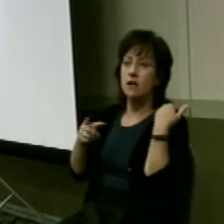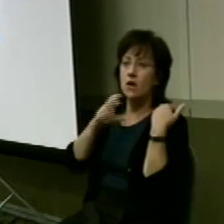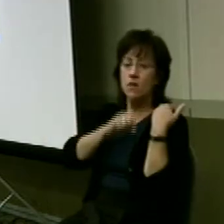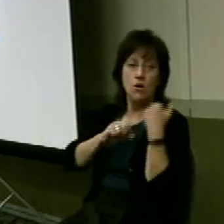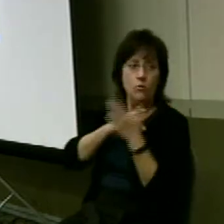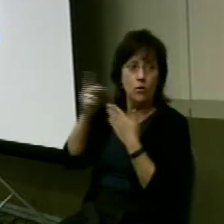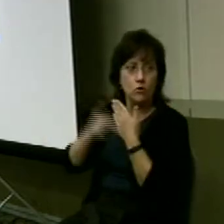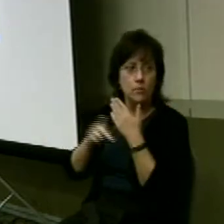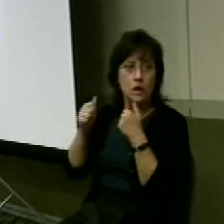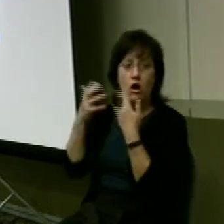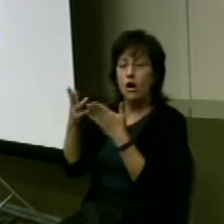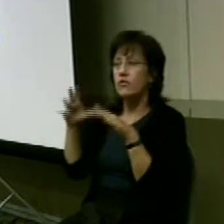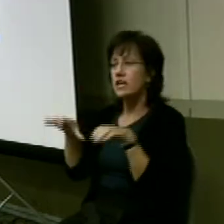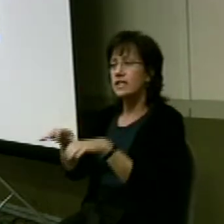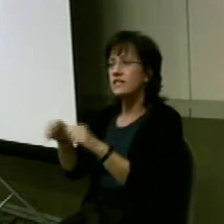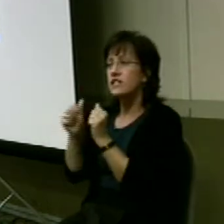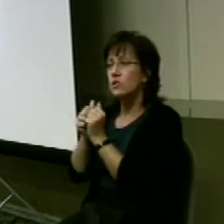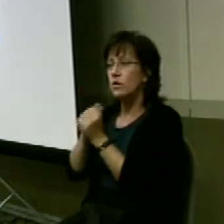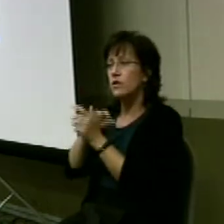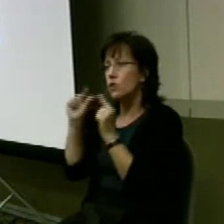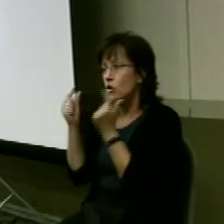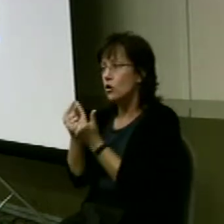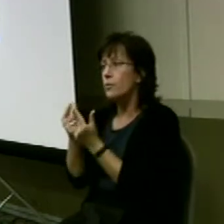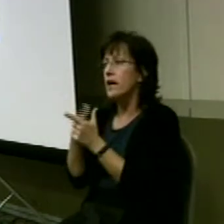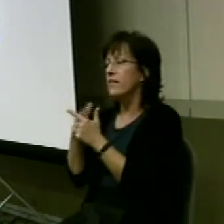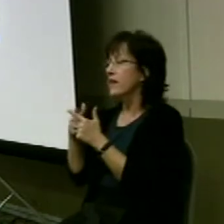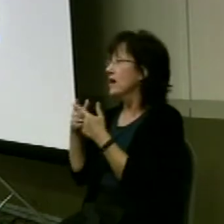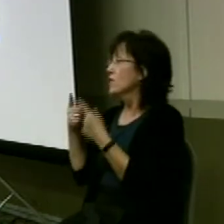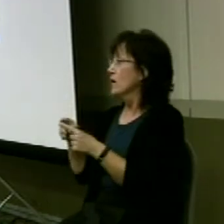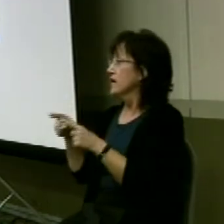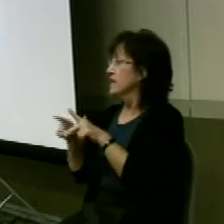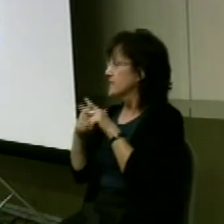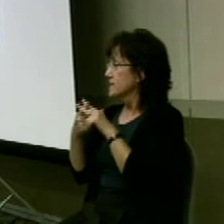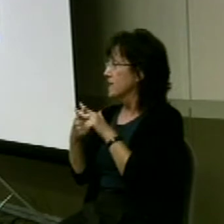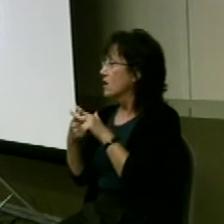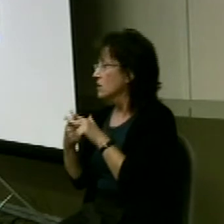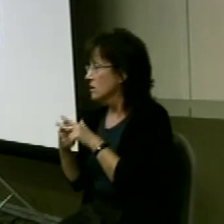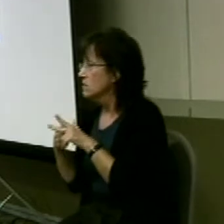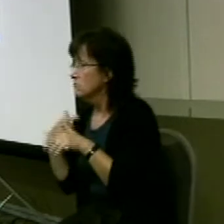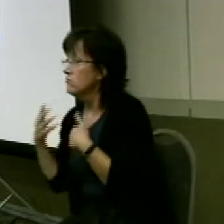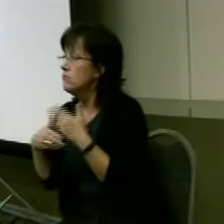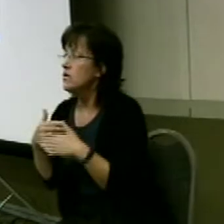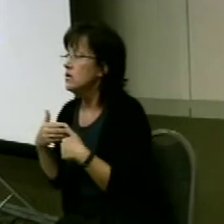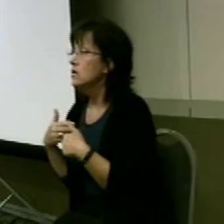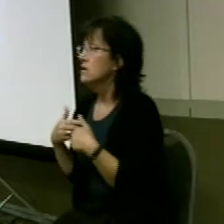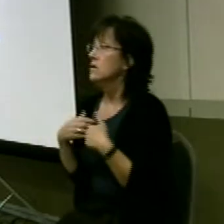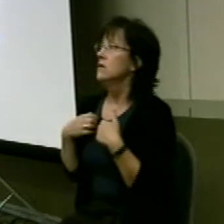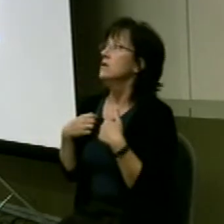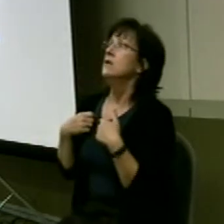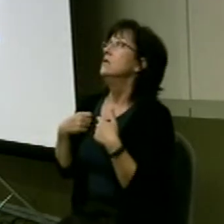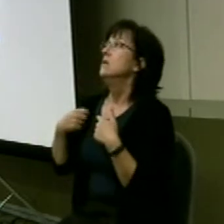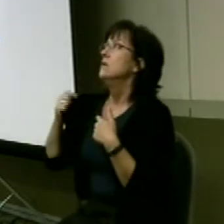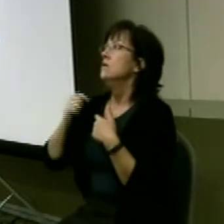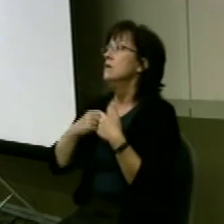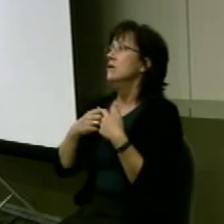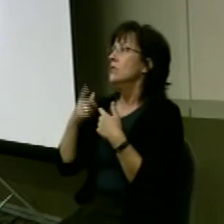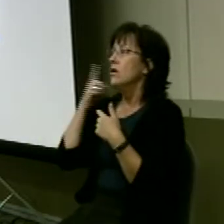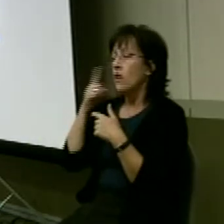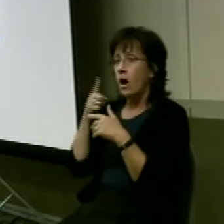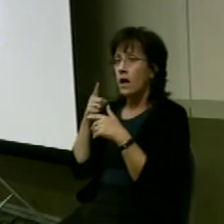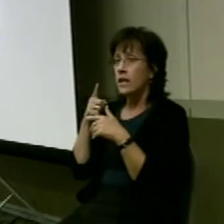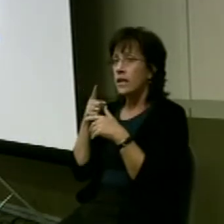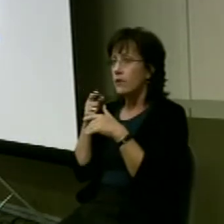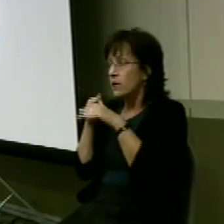did the same thing they did at their old program. We offered activities with the group, and then when he started to get wiggly, we thought he was